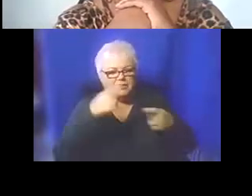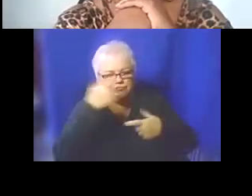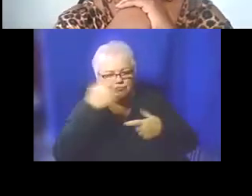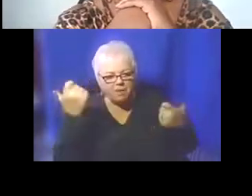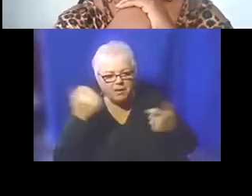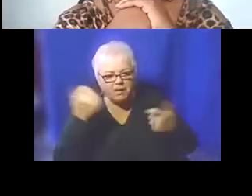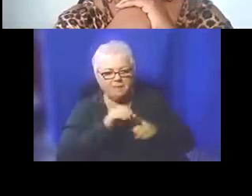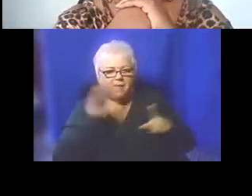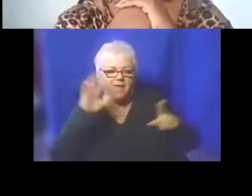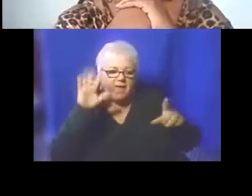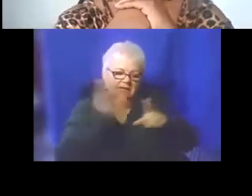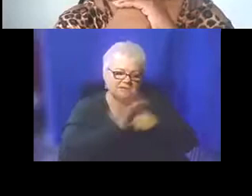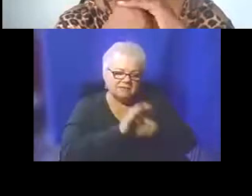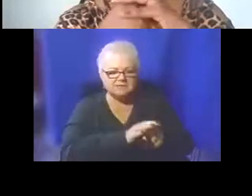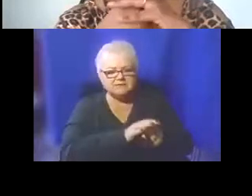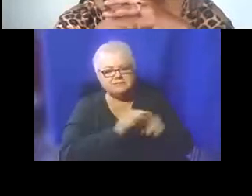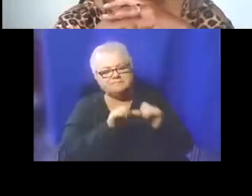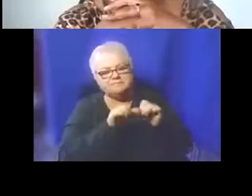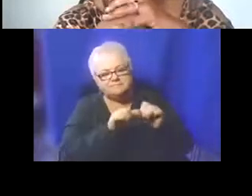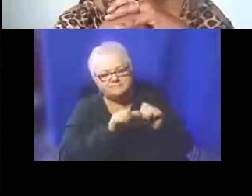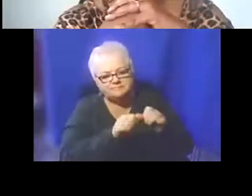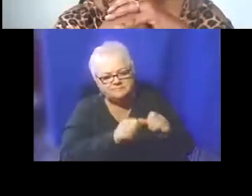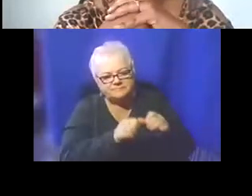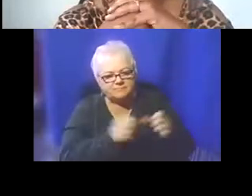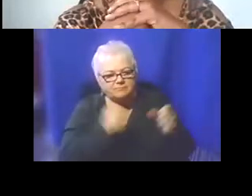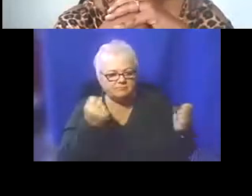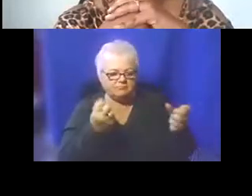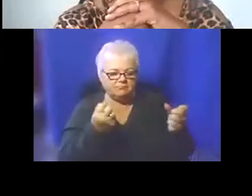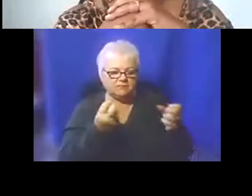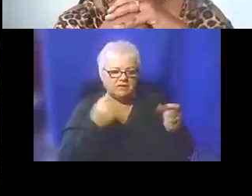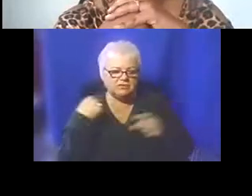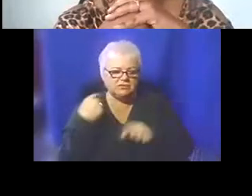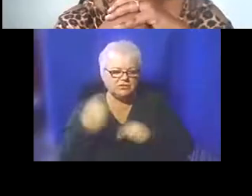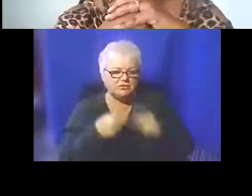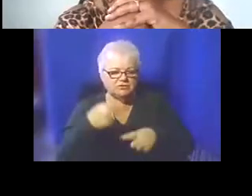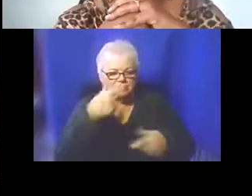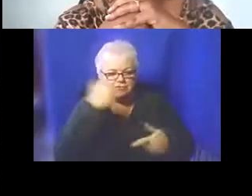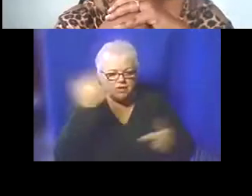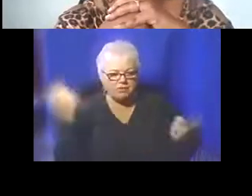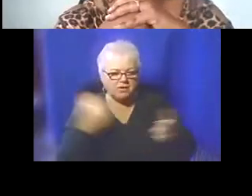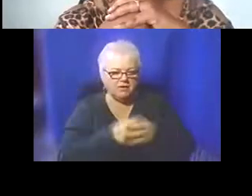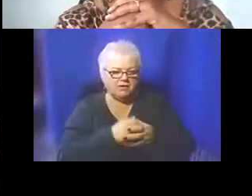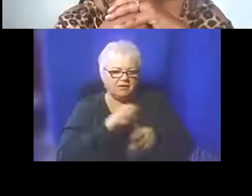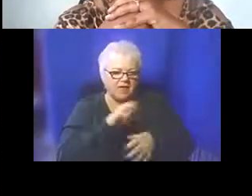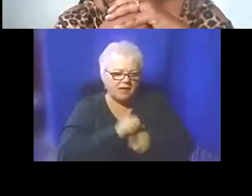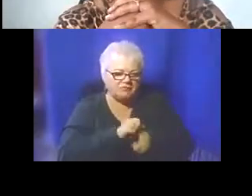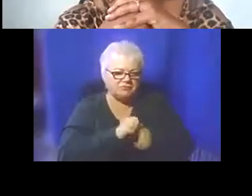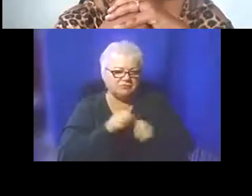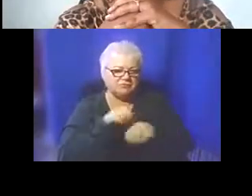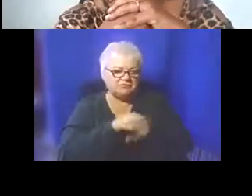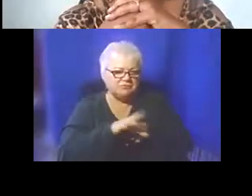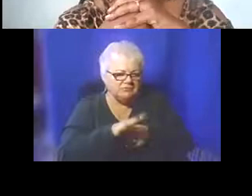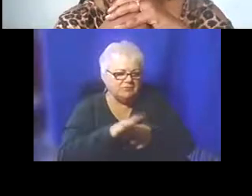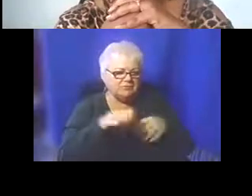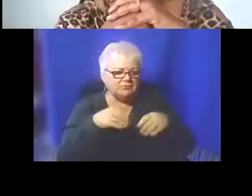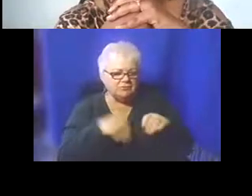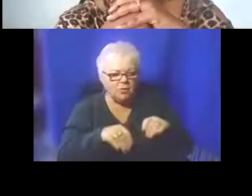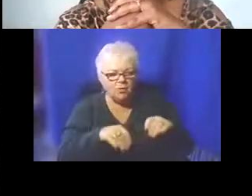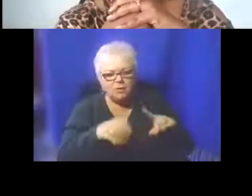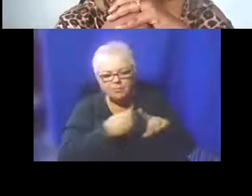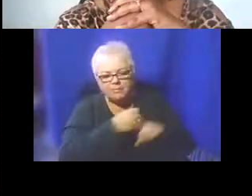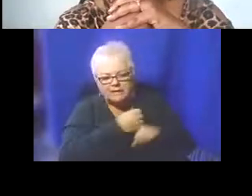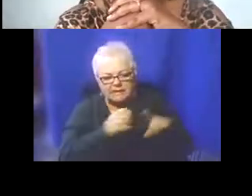is also sustained. When we look at multi-generational trauma, we're looking at people who are maybe victims of natural disasters and